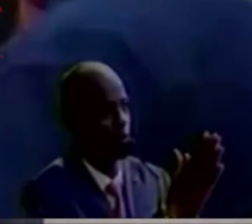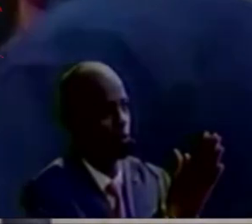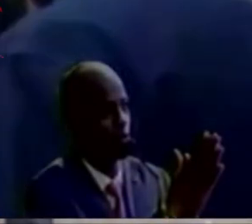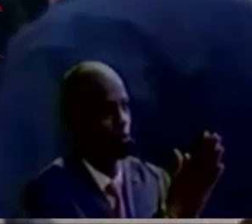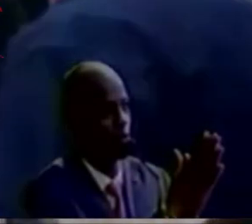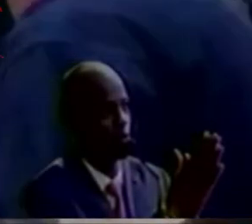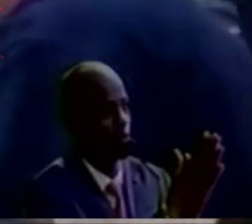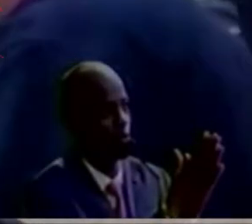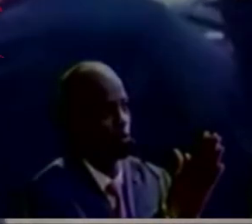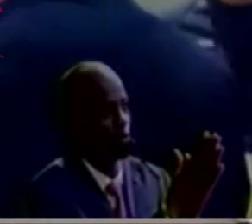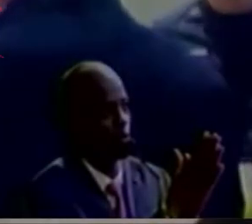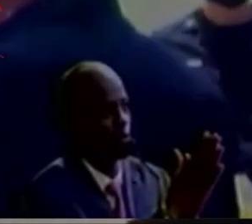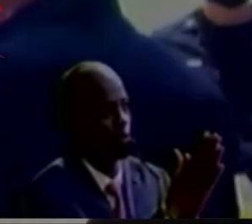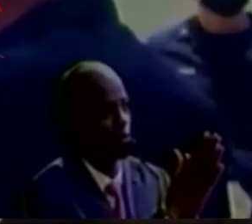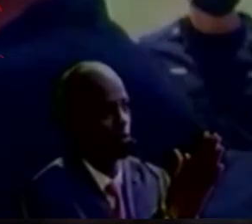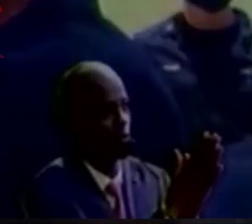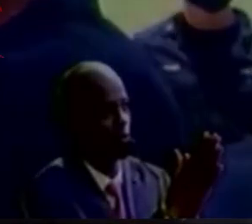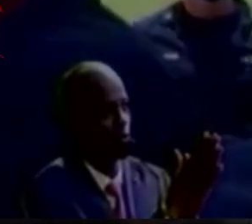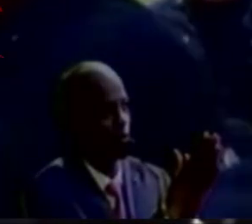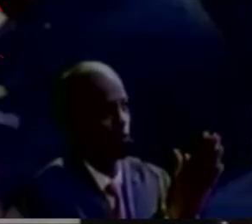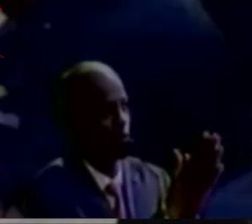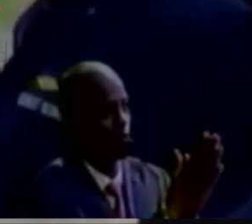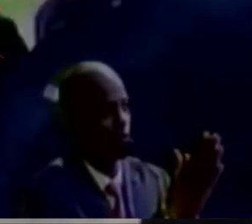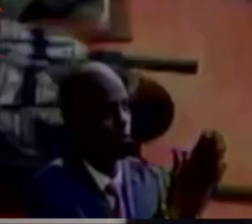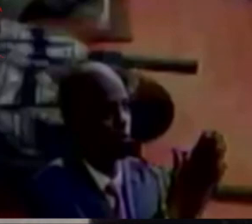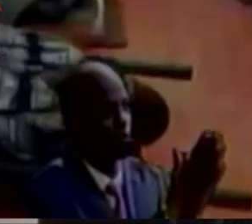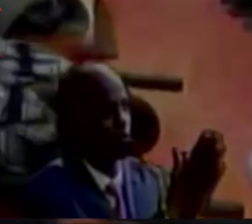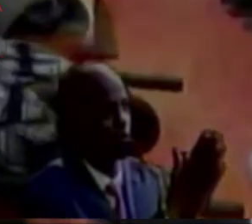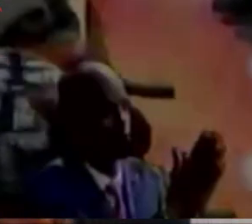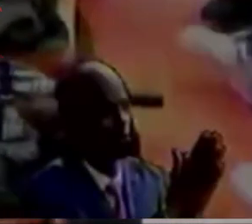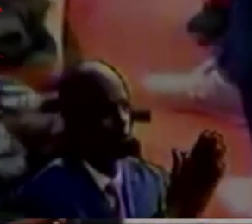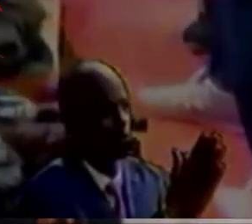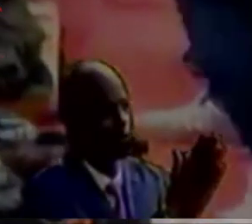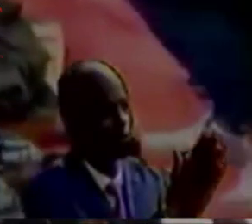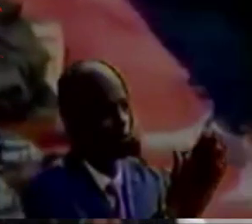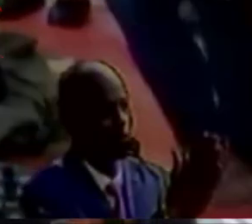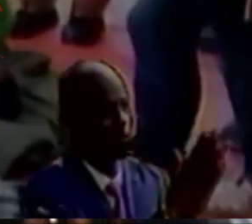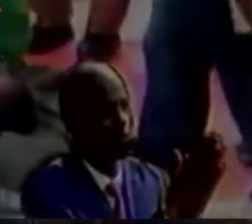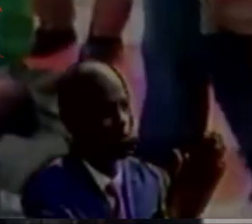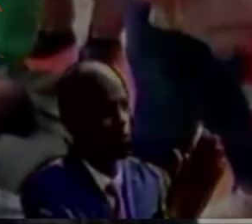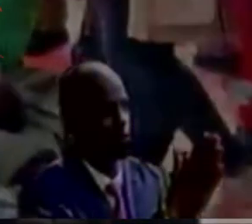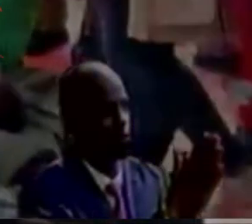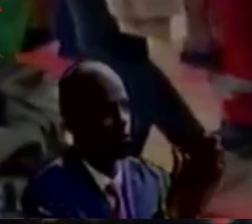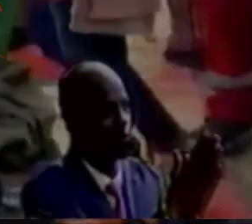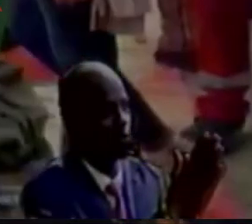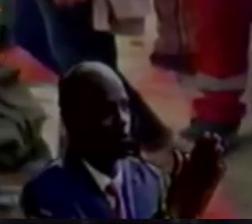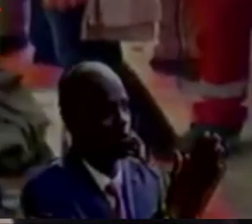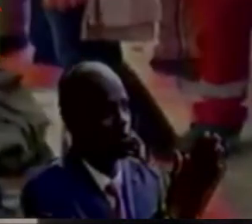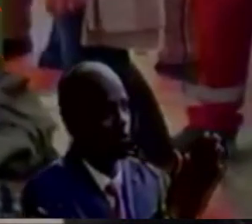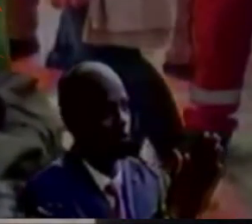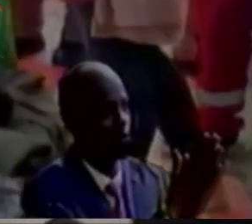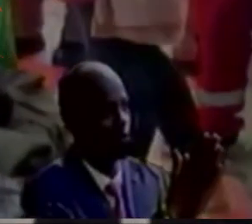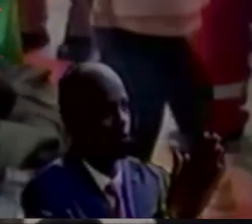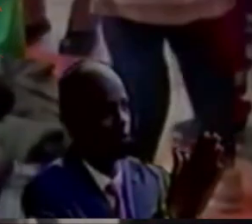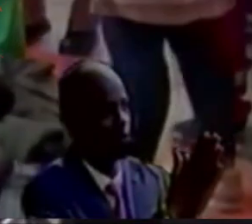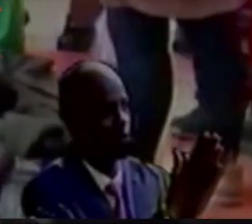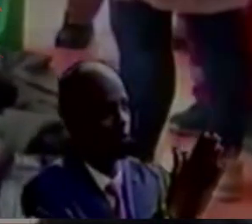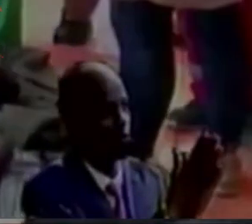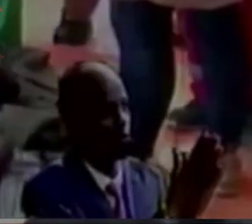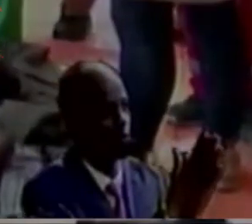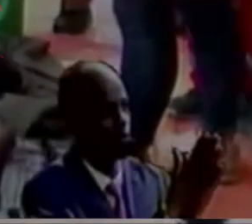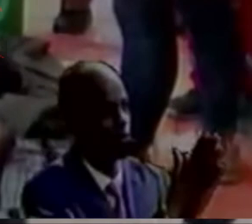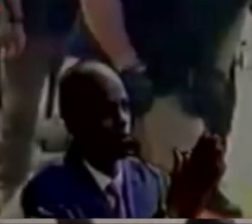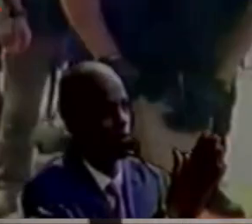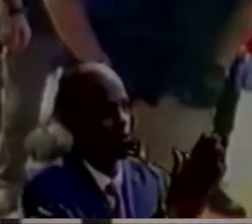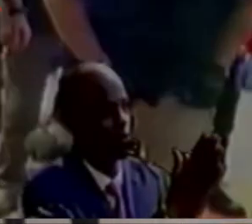over to the Admiral Tim and John Pretty from CBP. Thank you. The Disaster Assistance Response Team